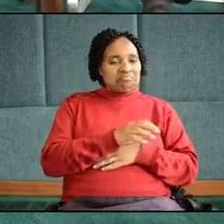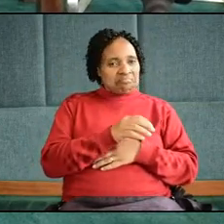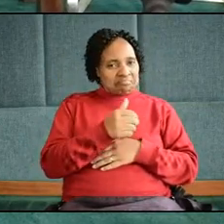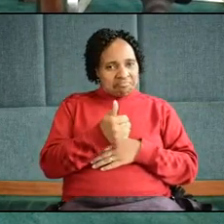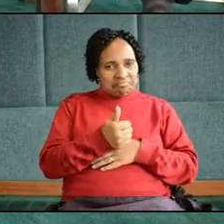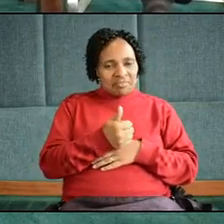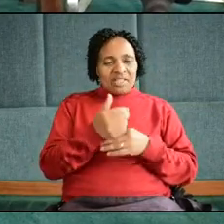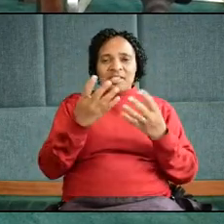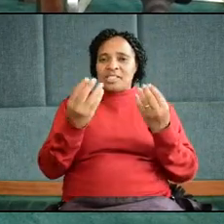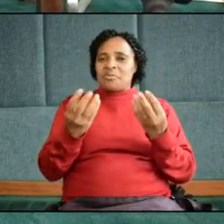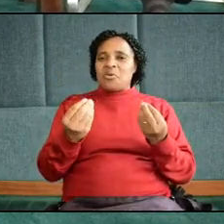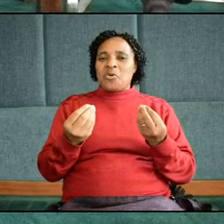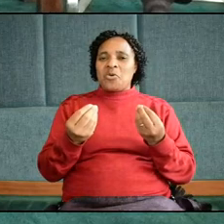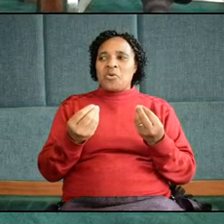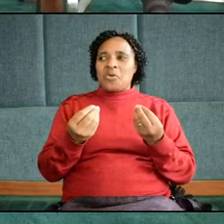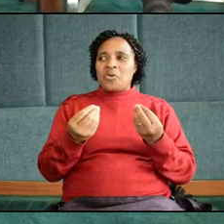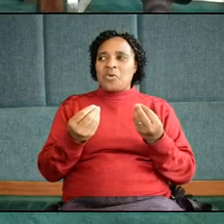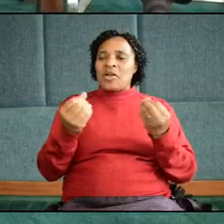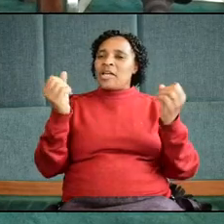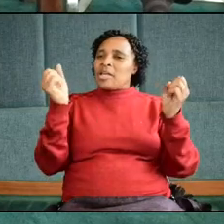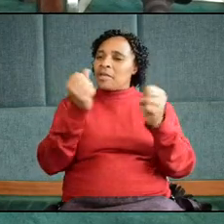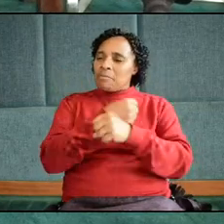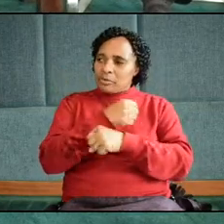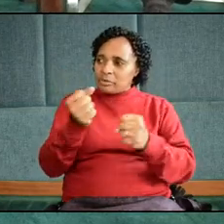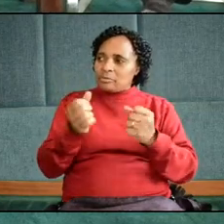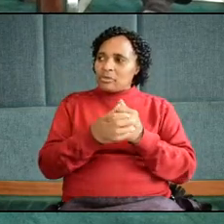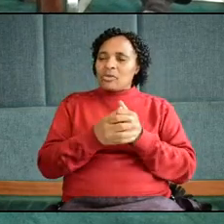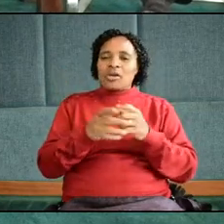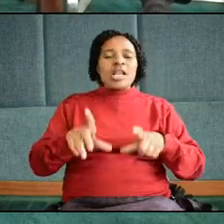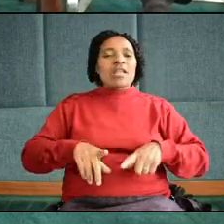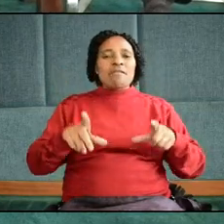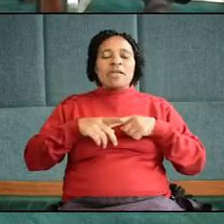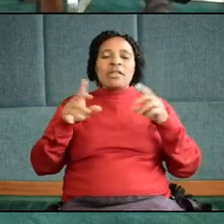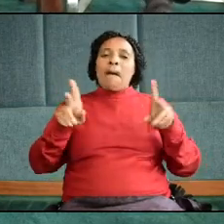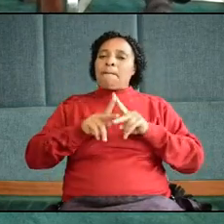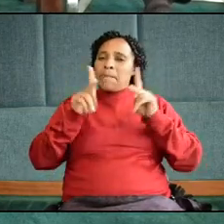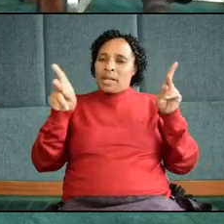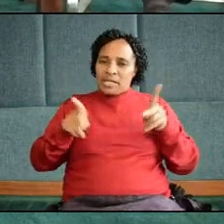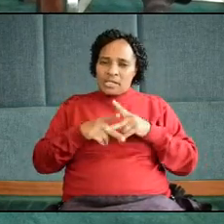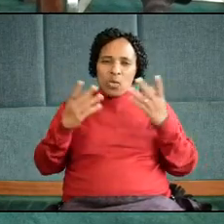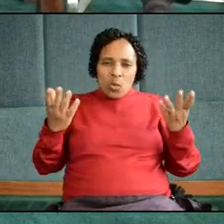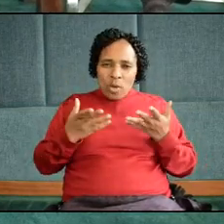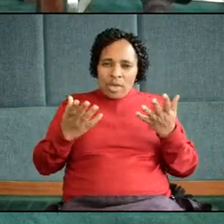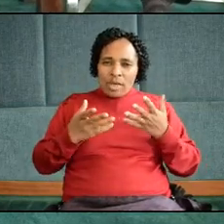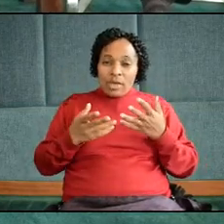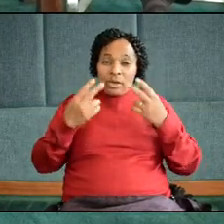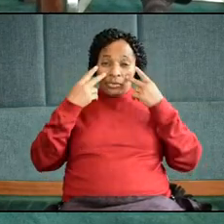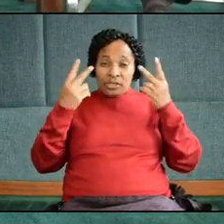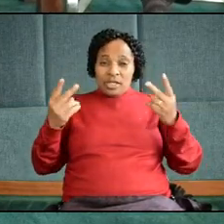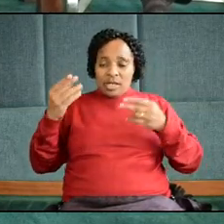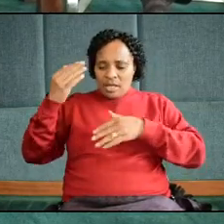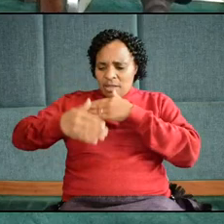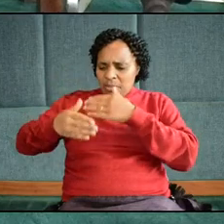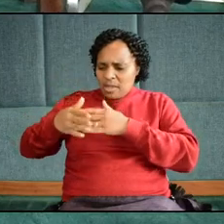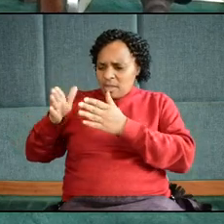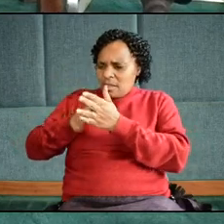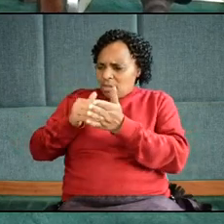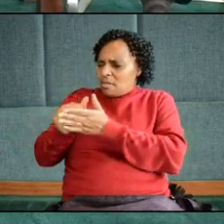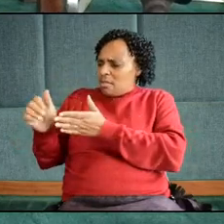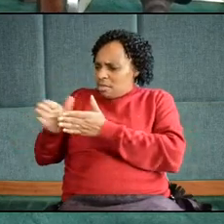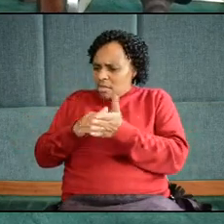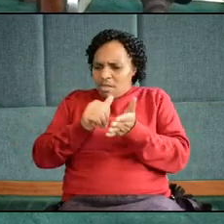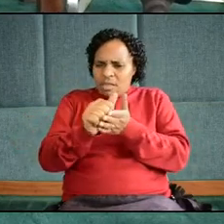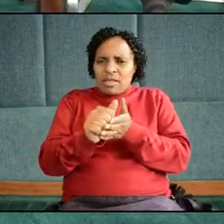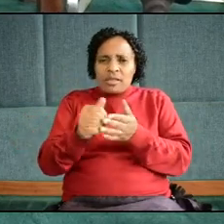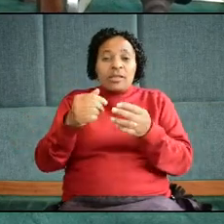Mm-hmm. Sure. That's very simple. I mean, you can't be living in a place where you've seen all your neighbors are being destroyed by